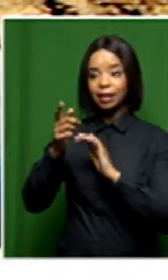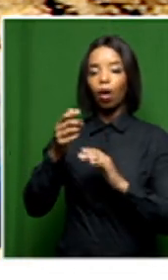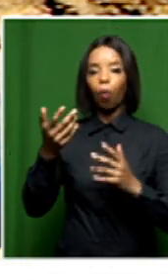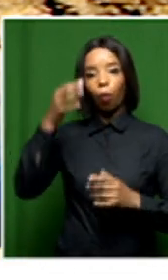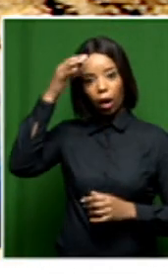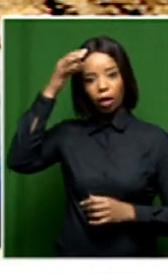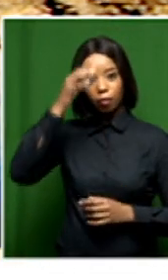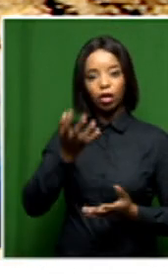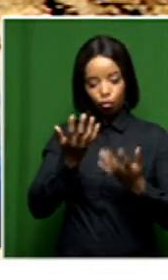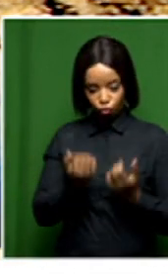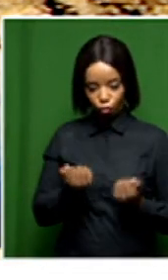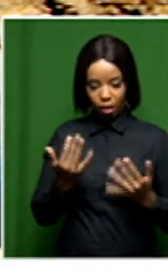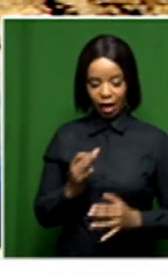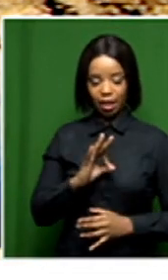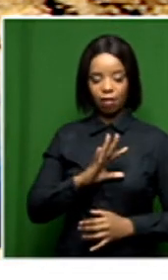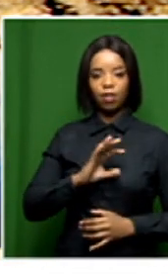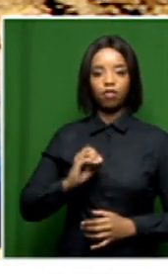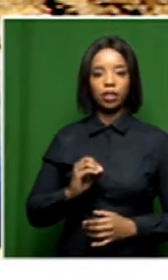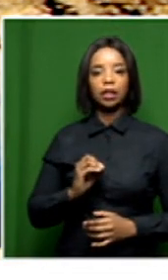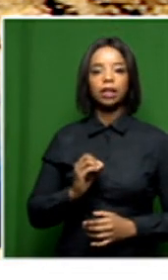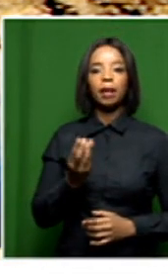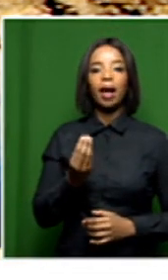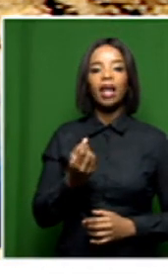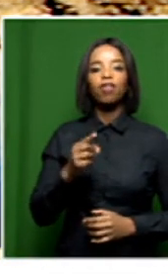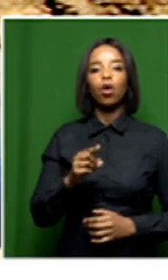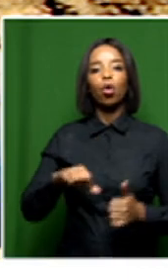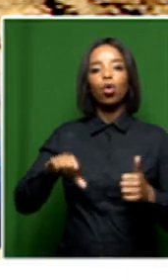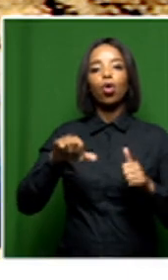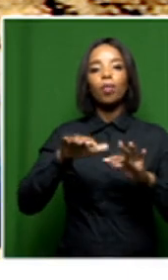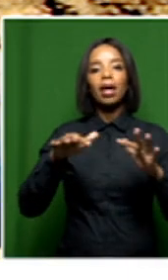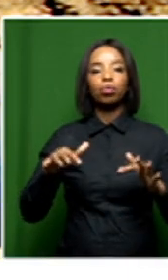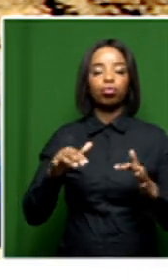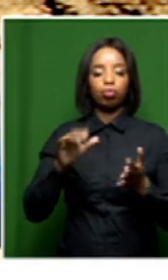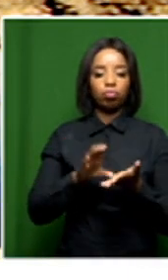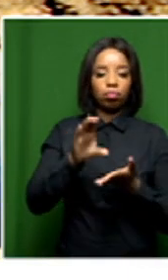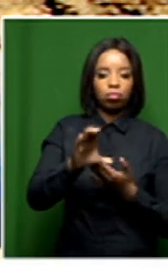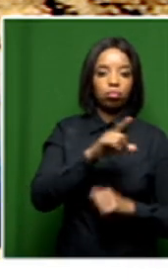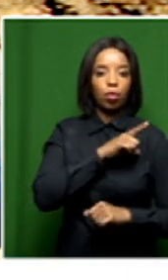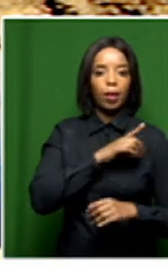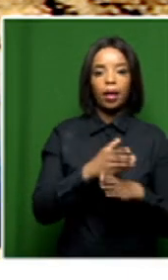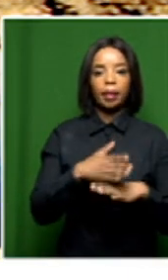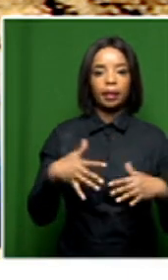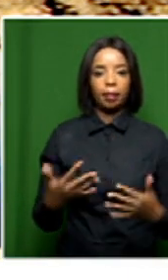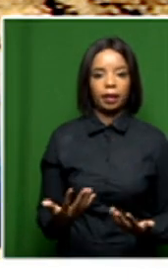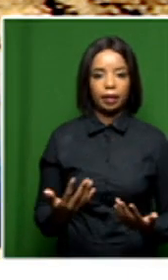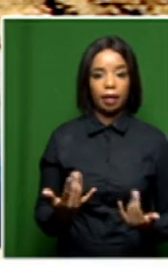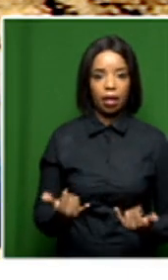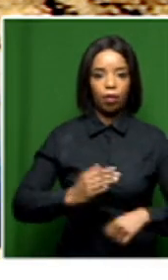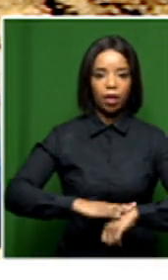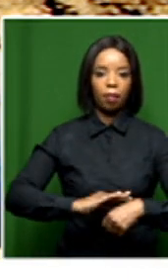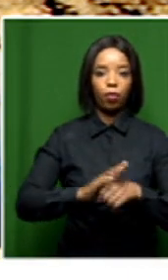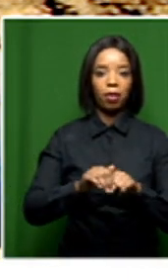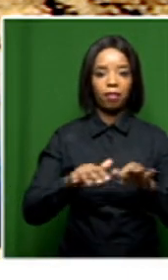Rand social relief of distress grant for the COVID-19 pandemic. Zulu was responding to a written parliamentary question on